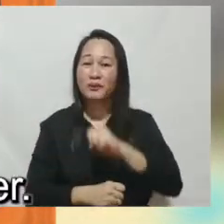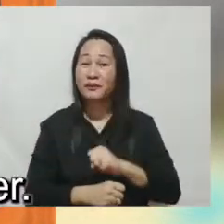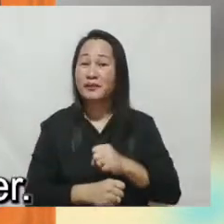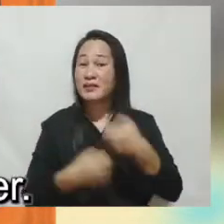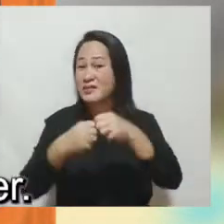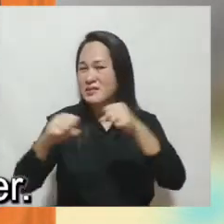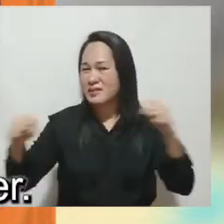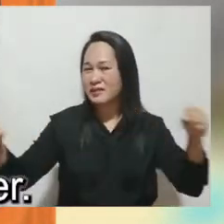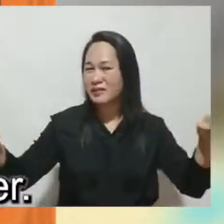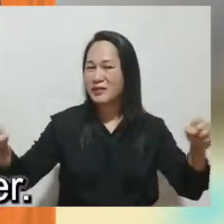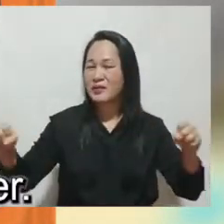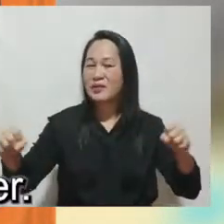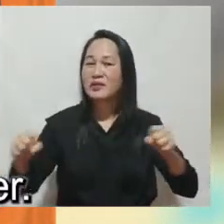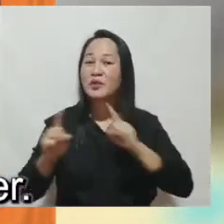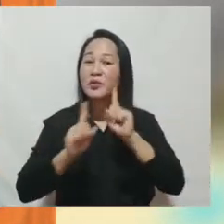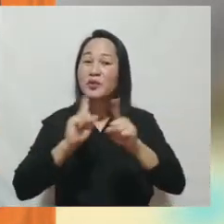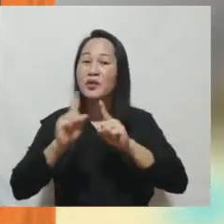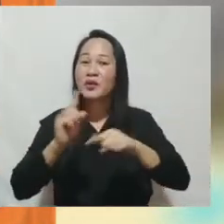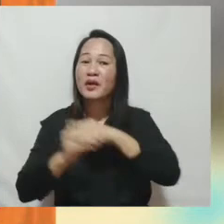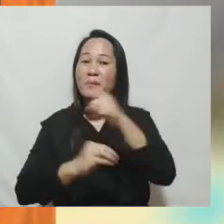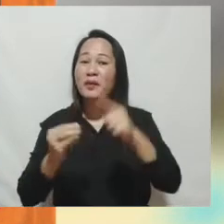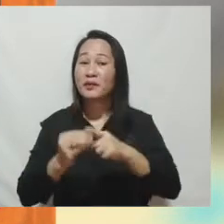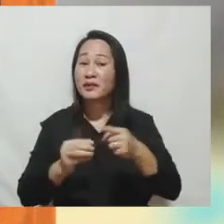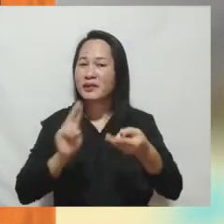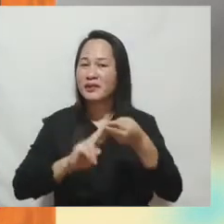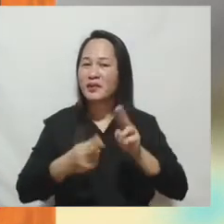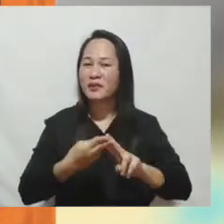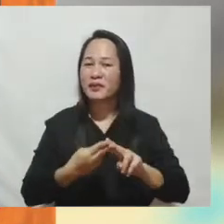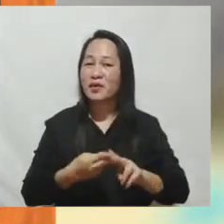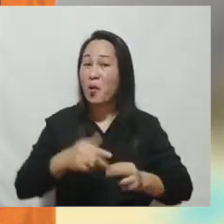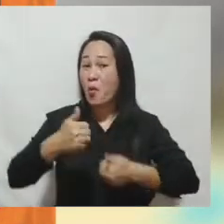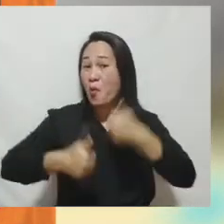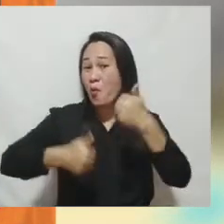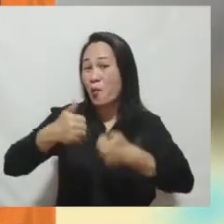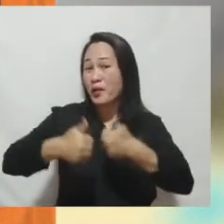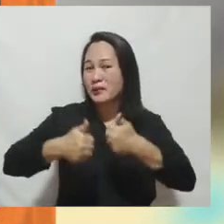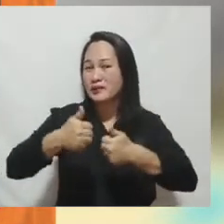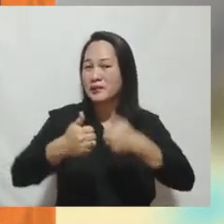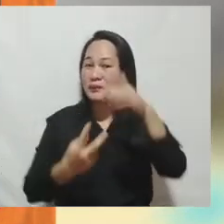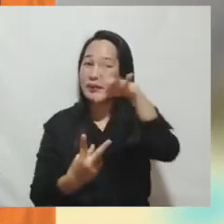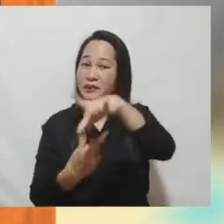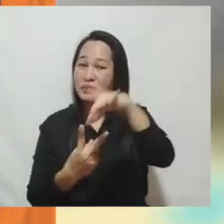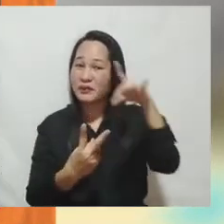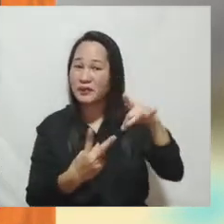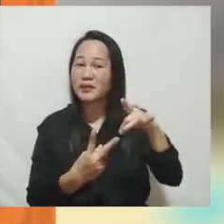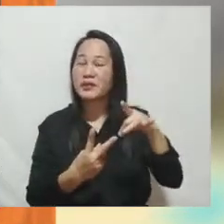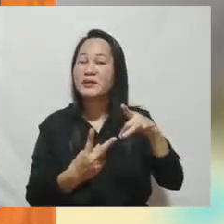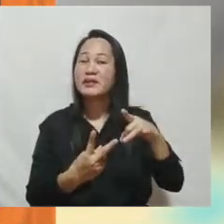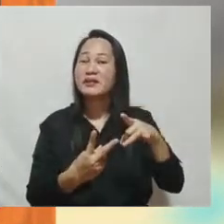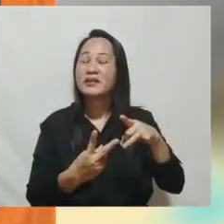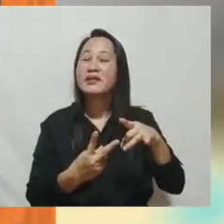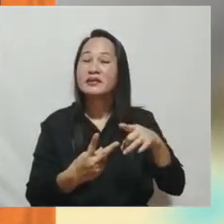talking about a number. Which of the choices refer to a number?